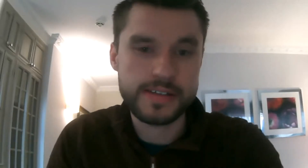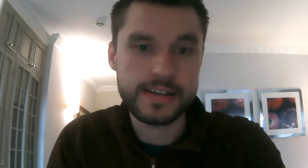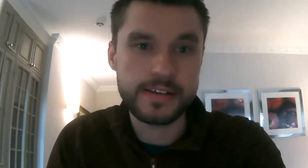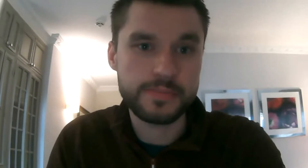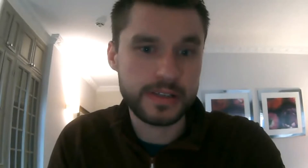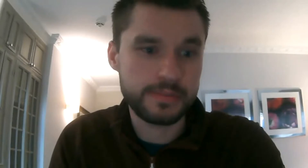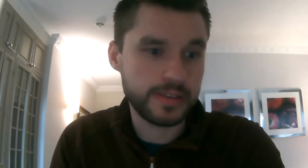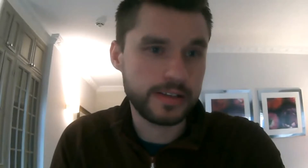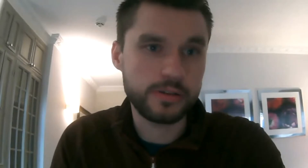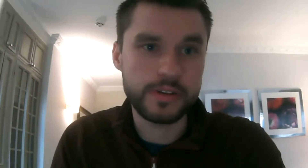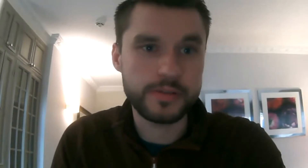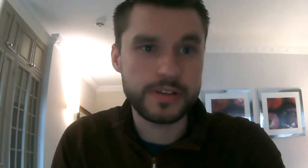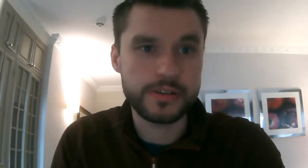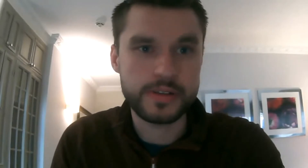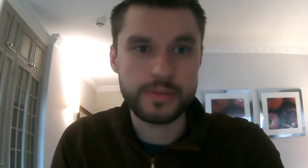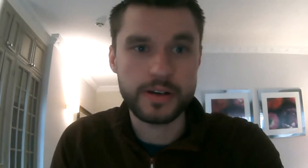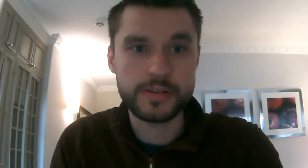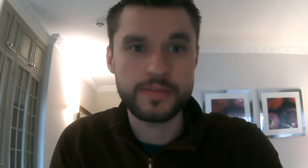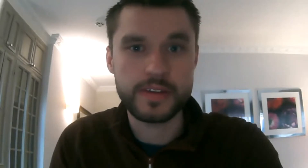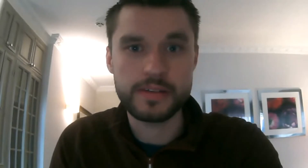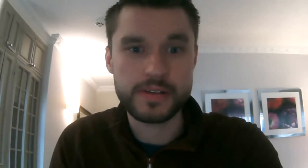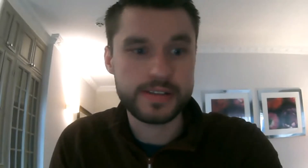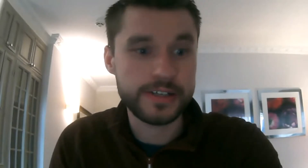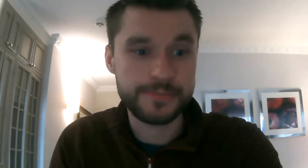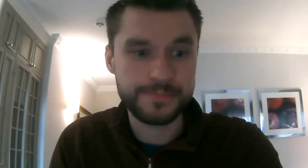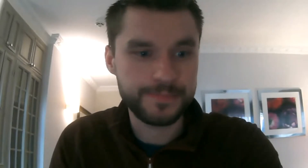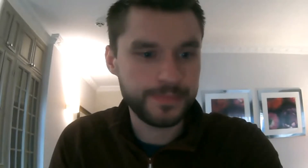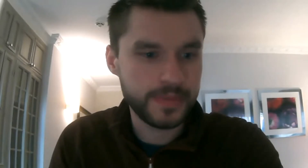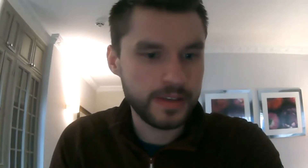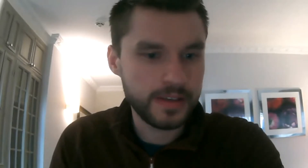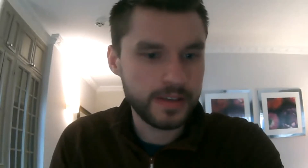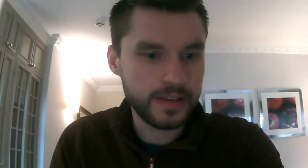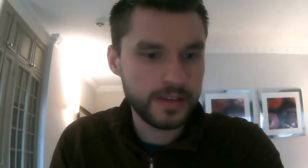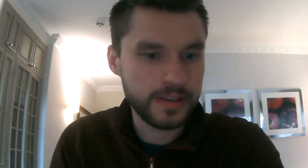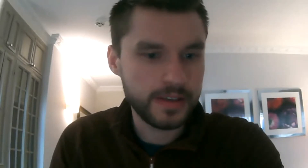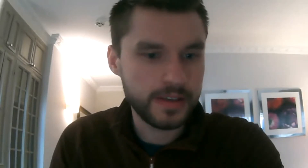questions take us, because they're normally the most interesting part of the presentation.